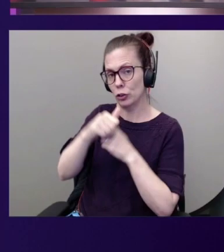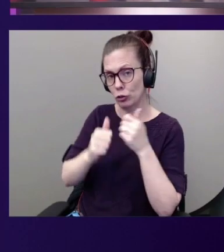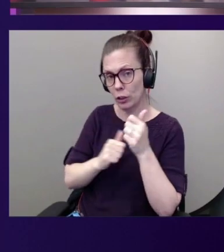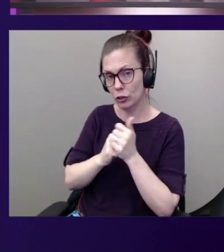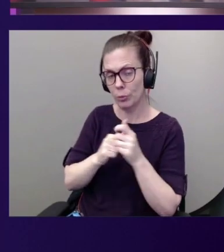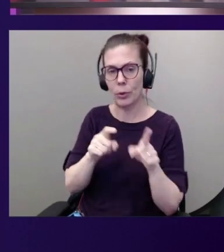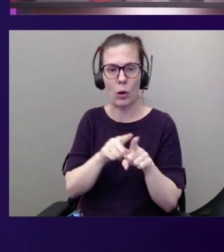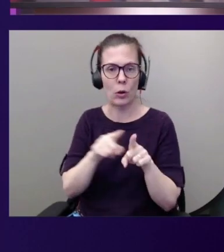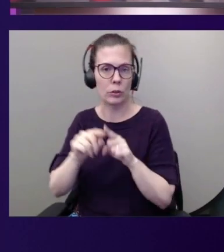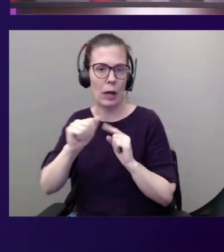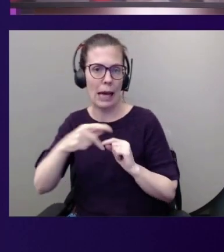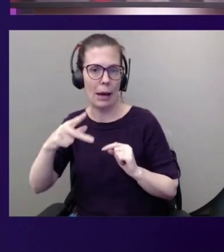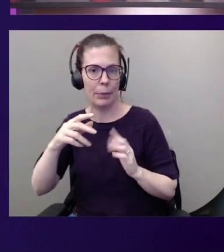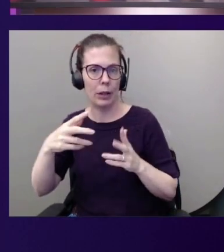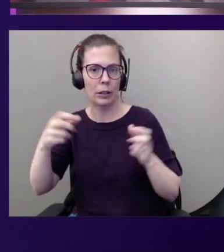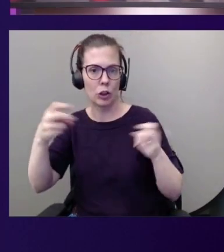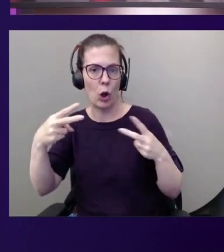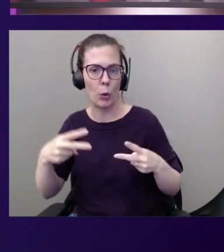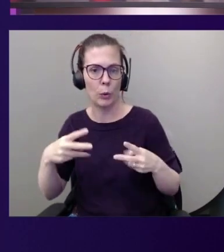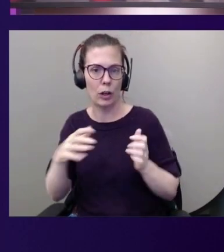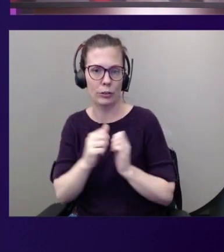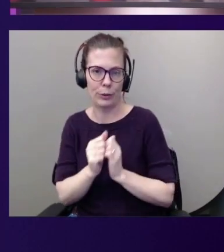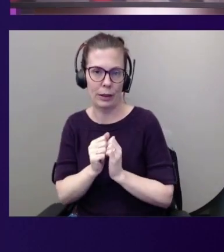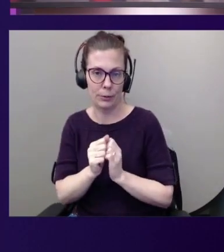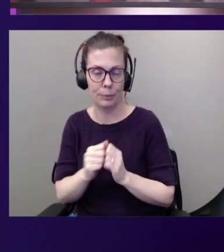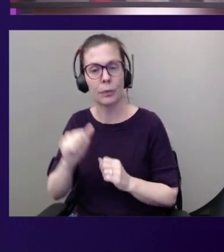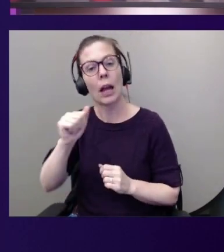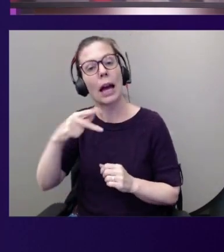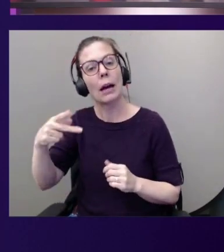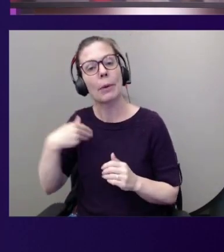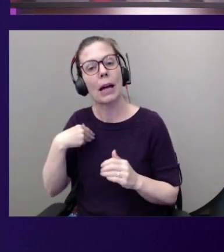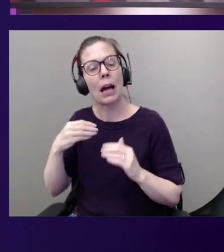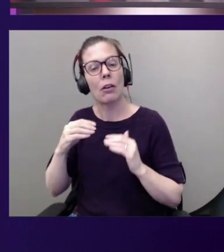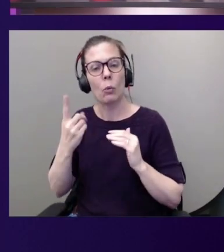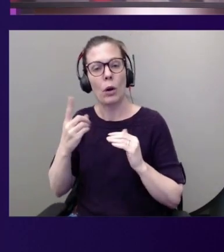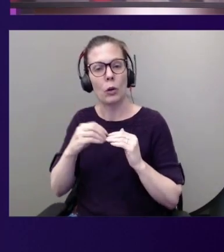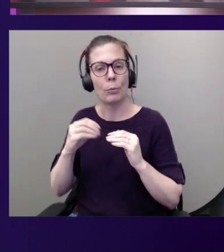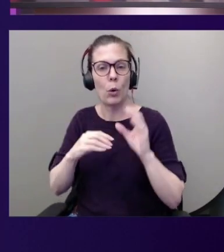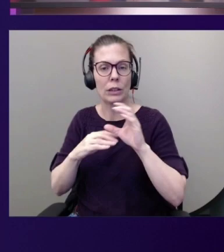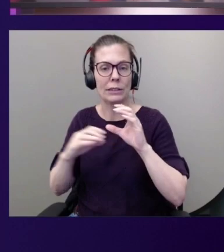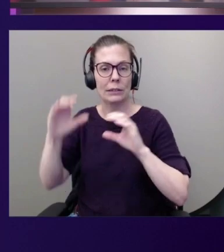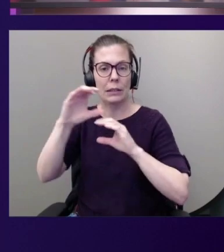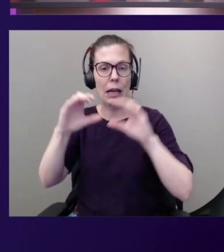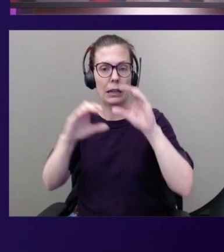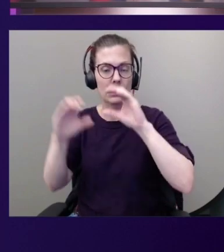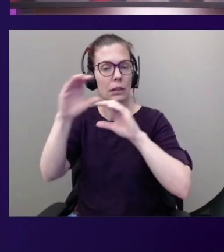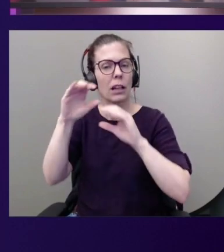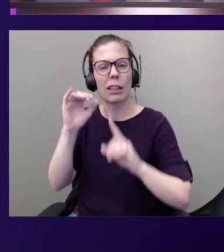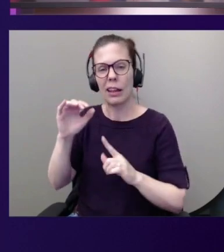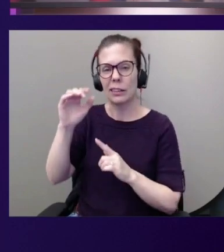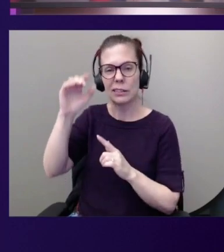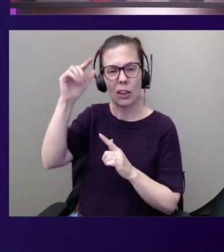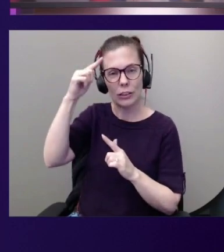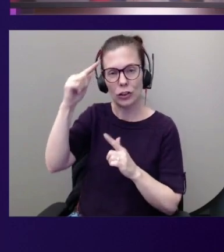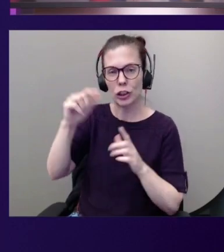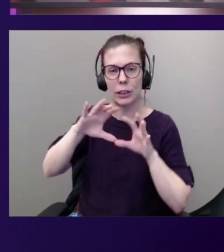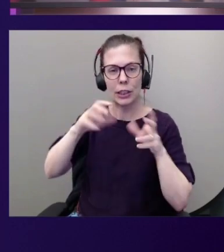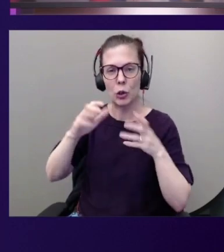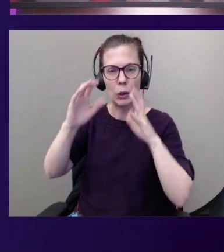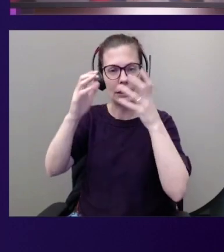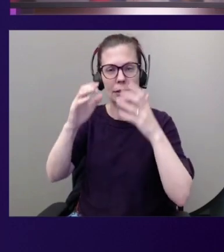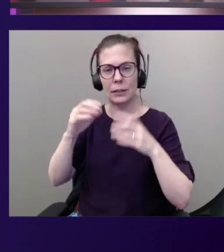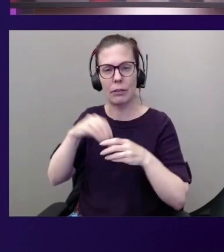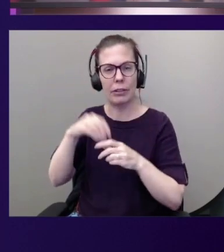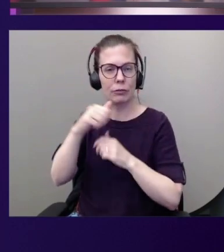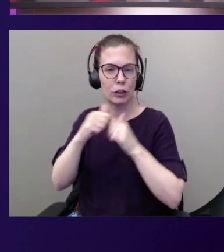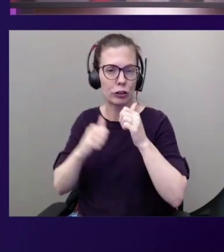code live together here. So apps contain one or more stacks. And these are just logical units of infrastructure, like